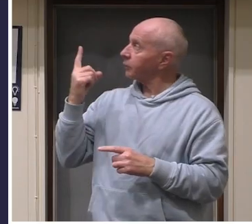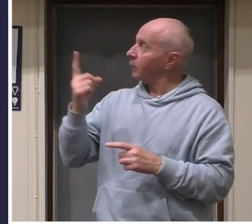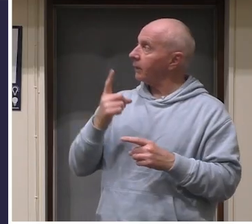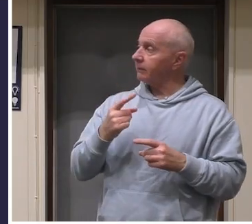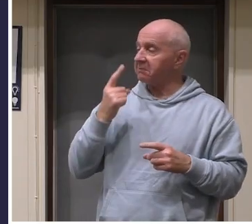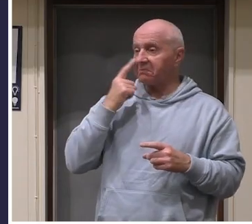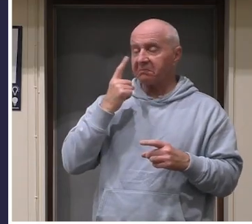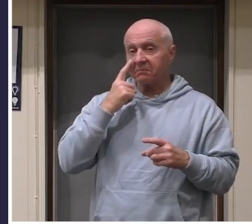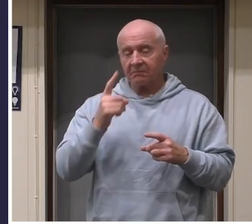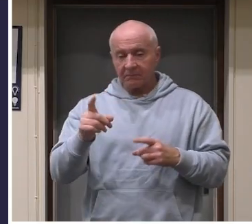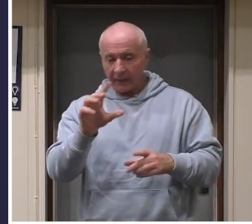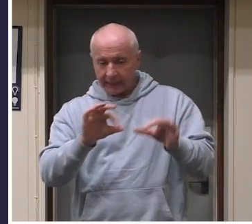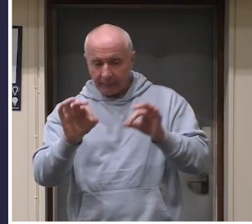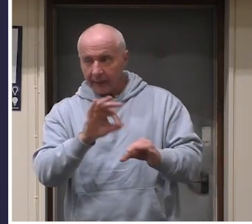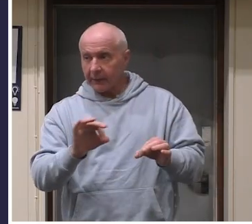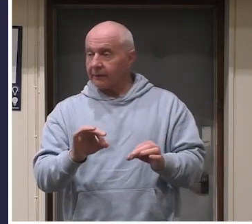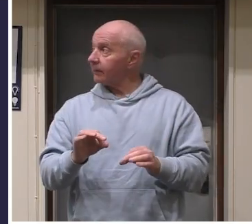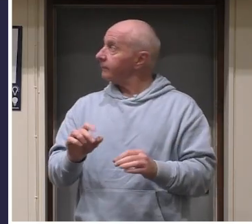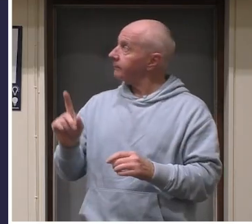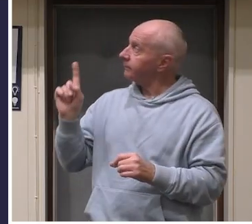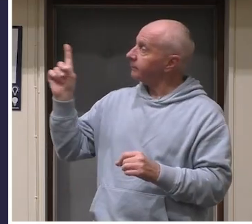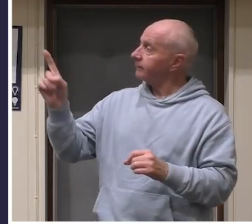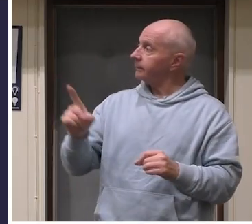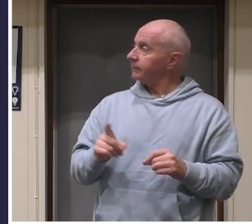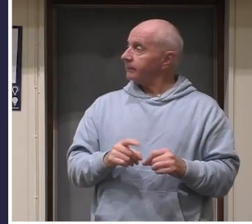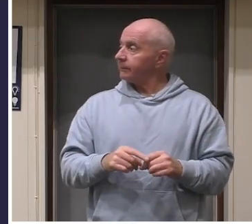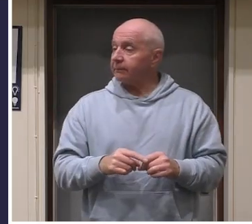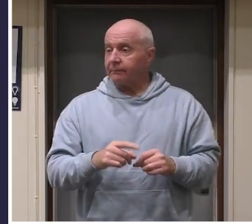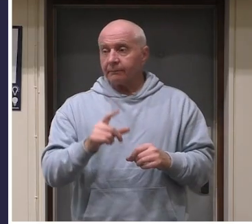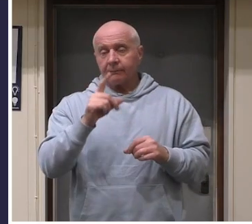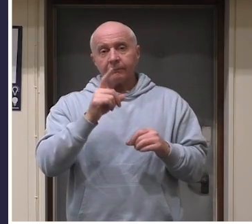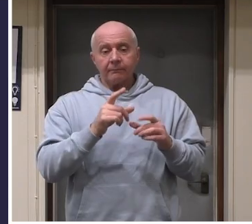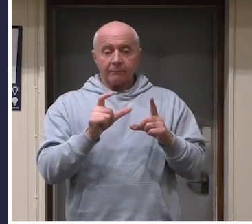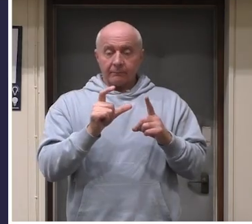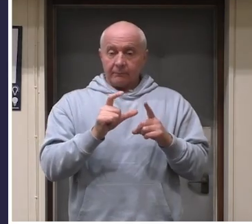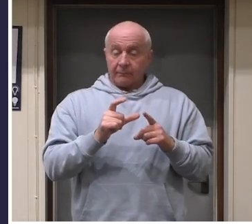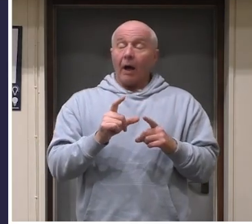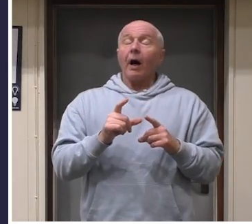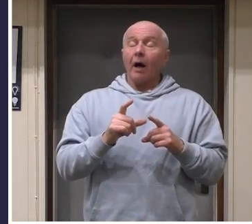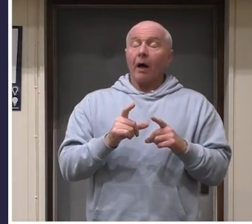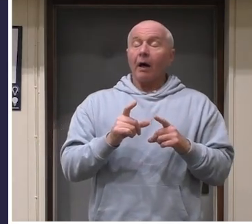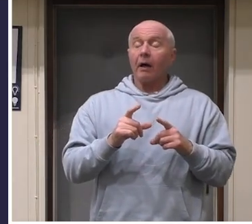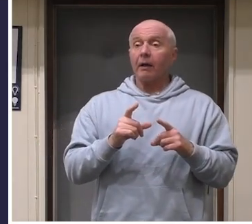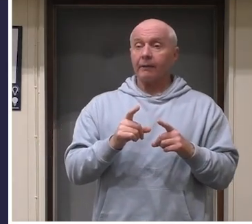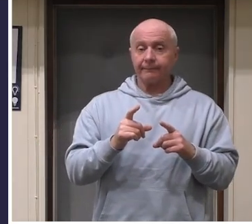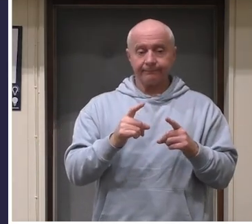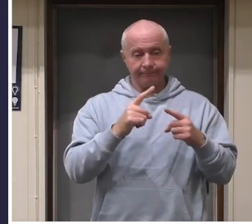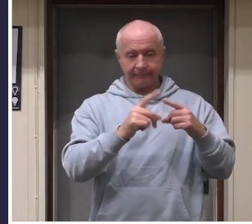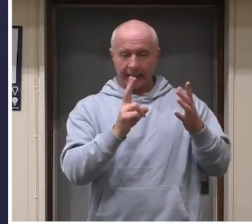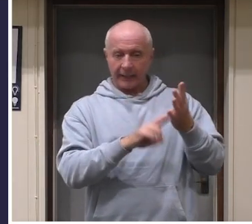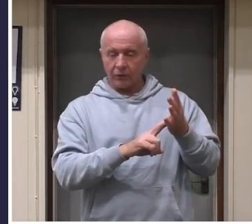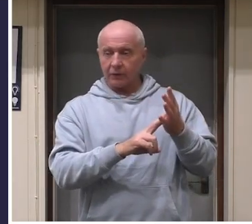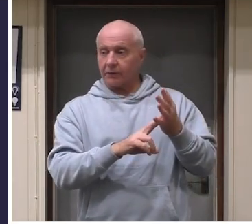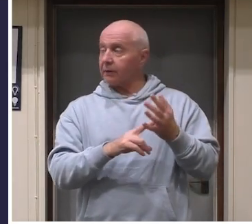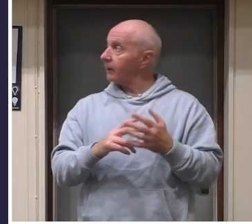experiment. And what do they find? This is Davidson and German in 1927. They do the double slit experiment with electrons,